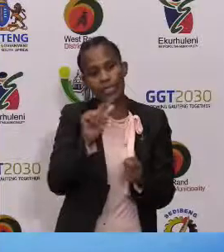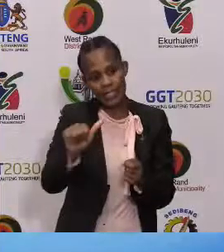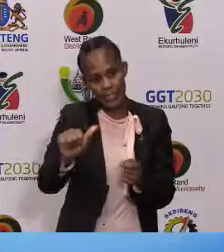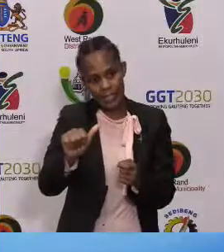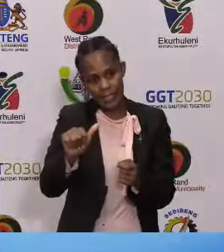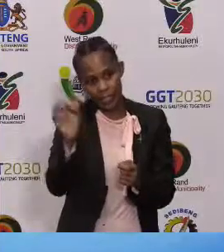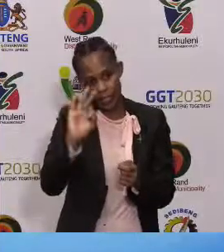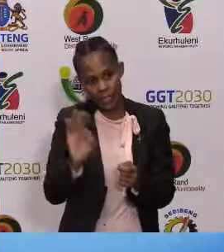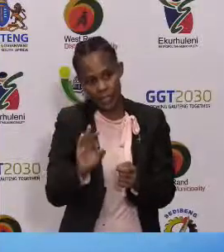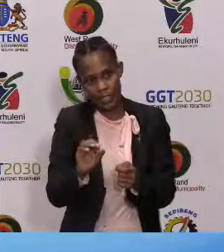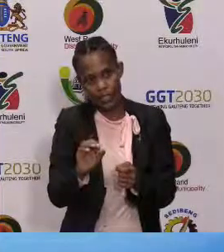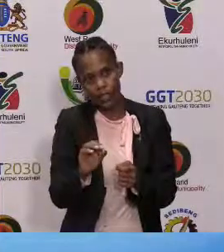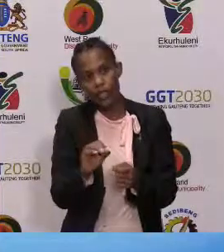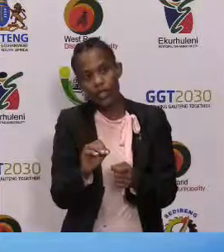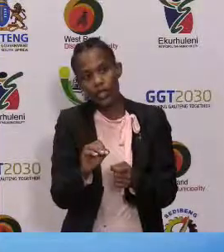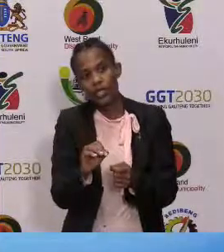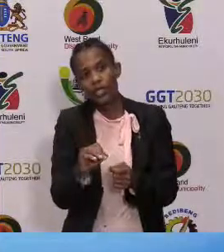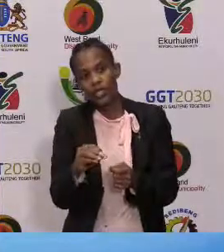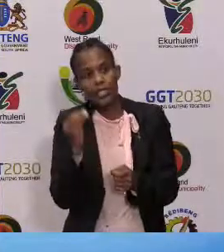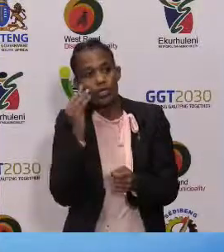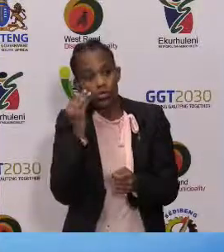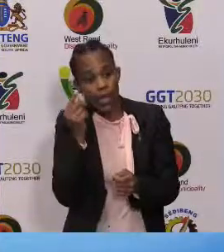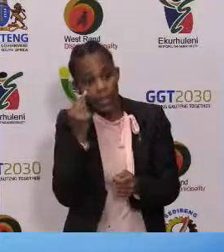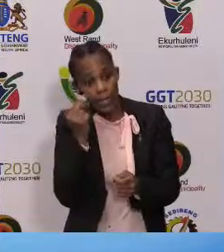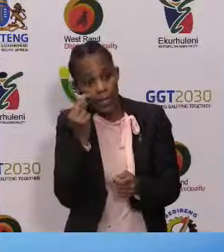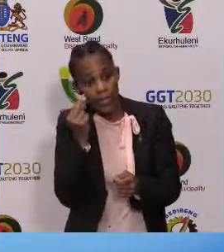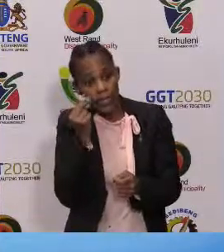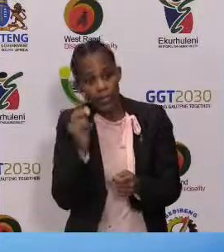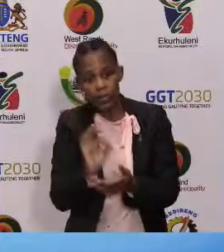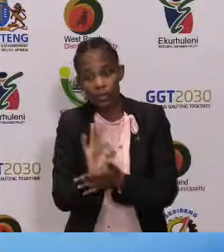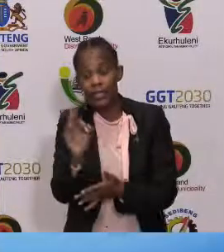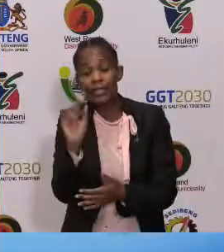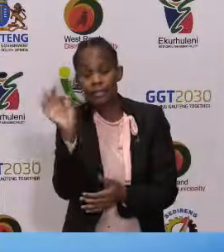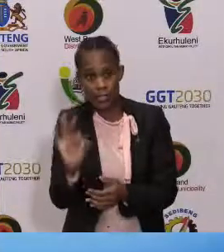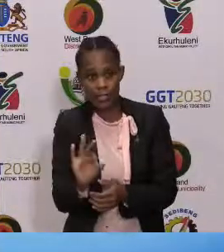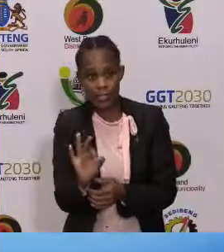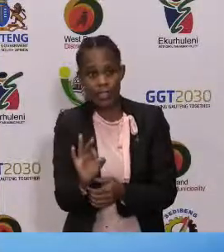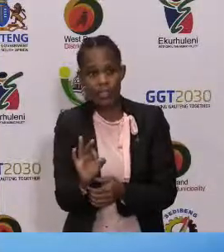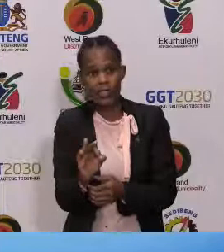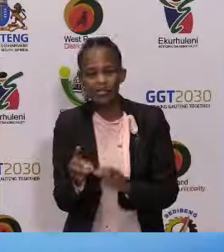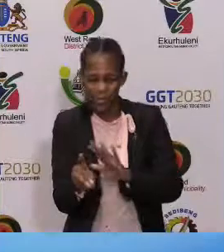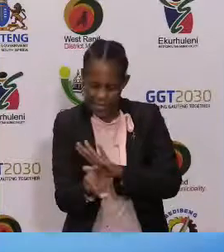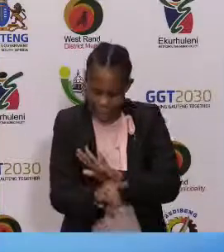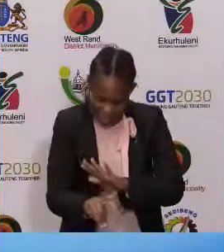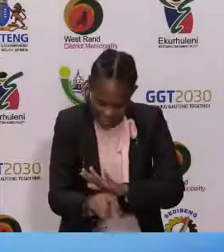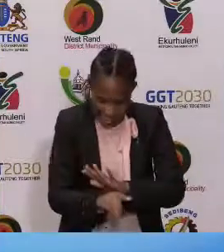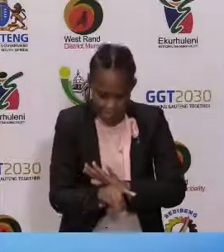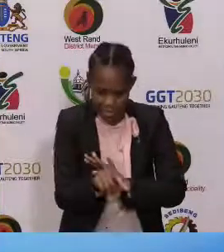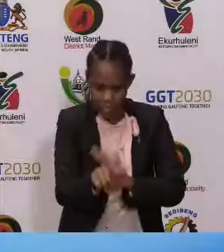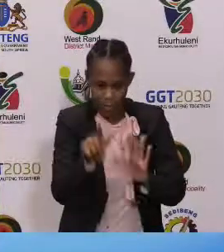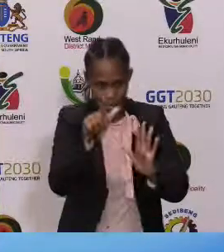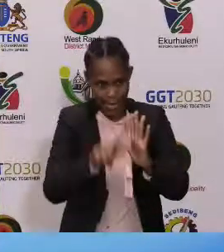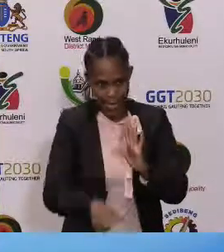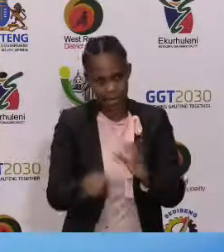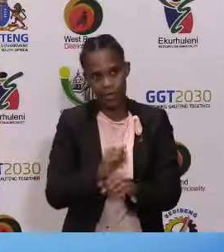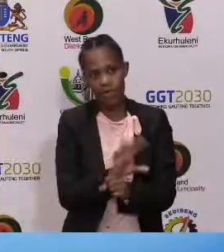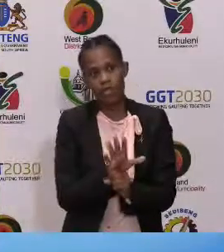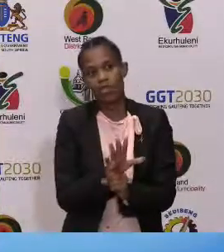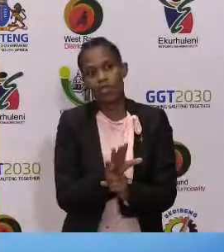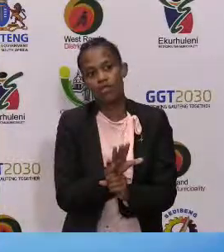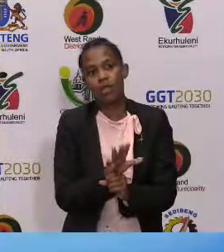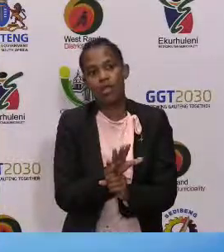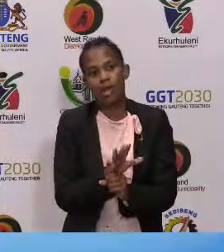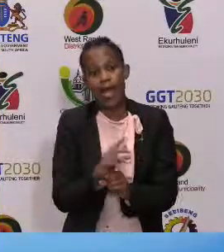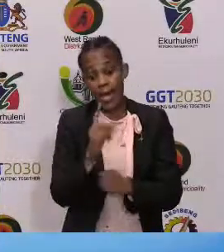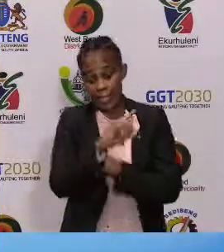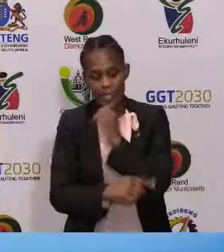to being 13% in Tshwane. So Tshwane, the district, seems to have been the least affected up until the